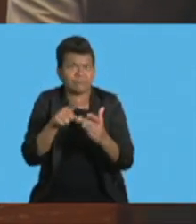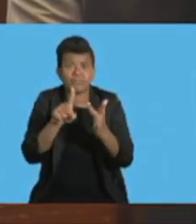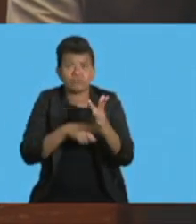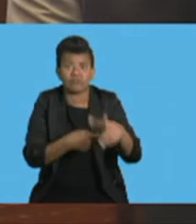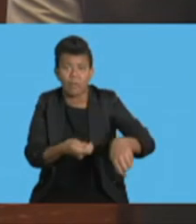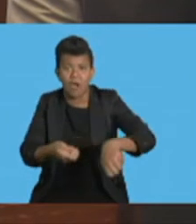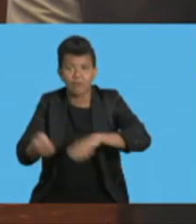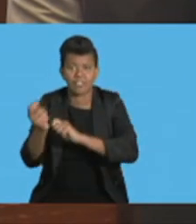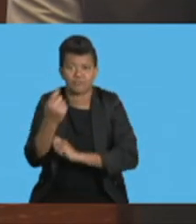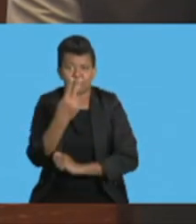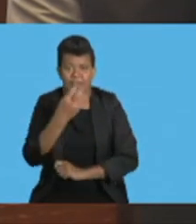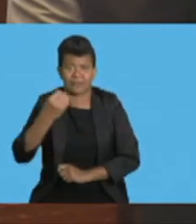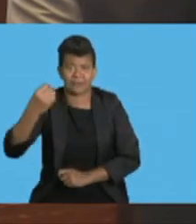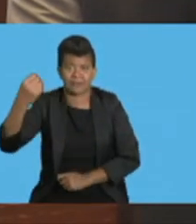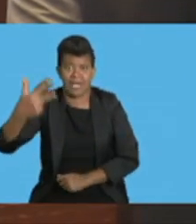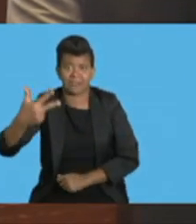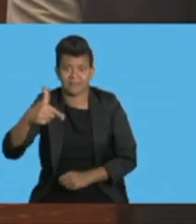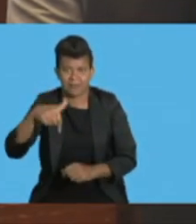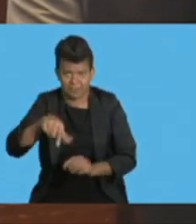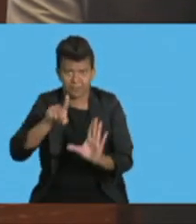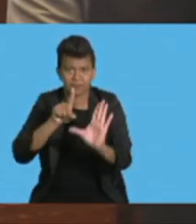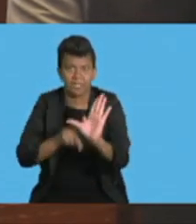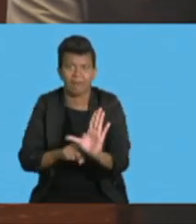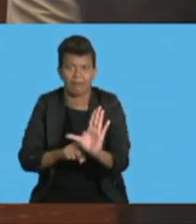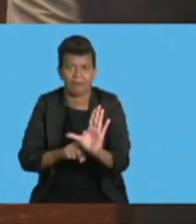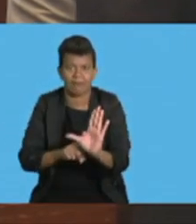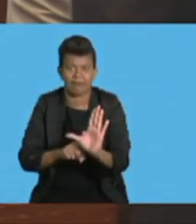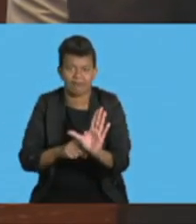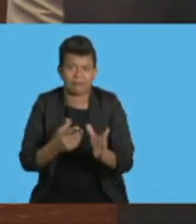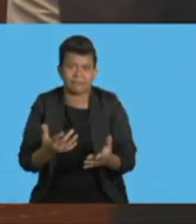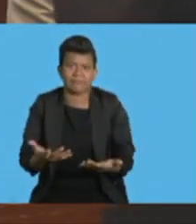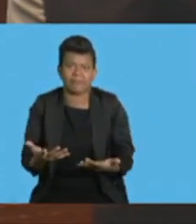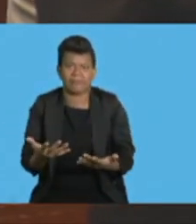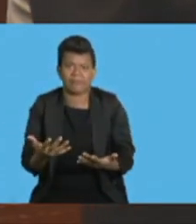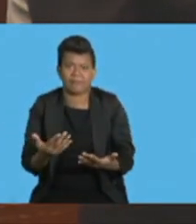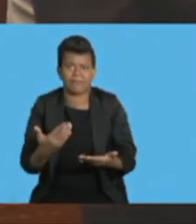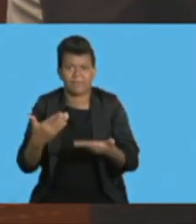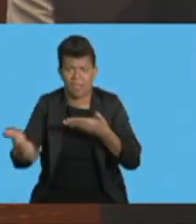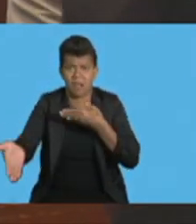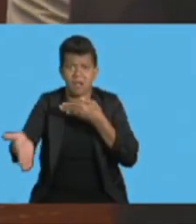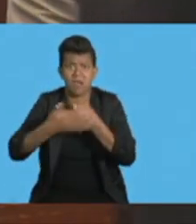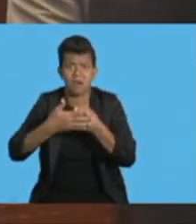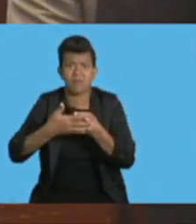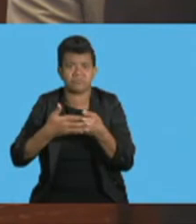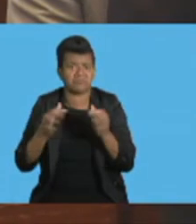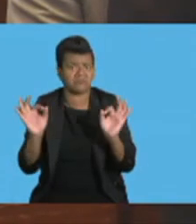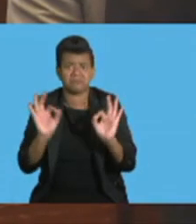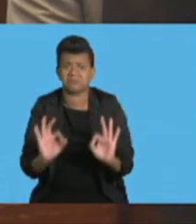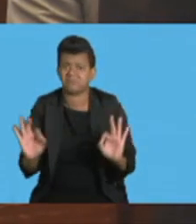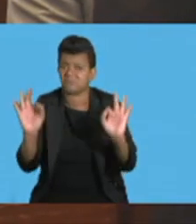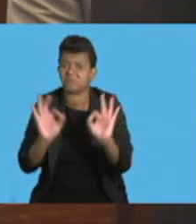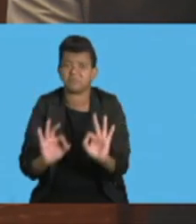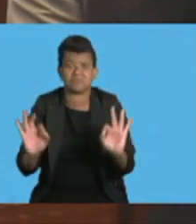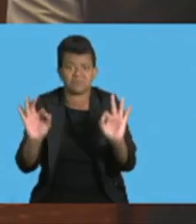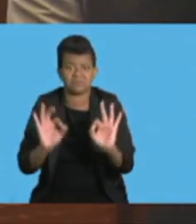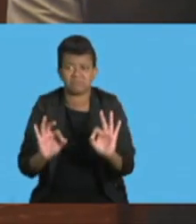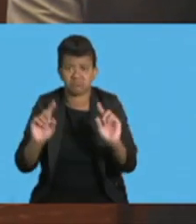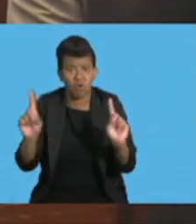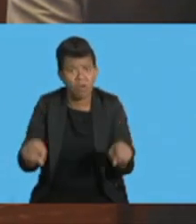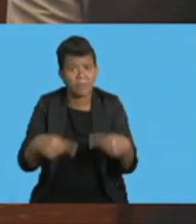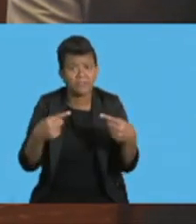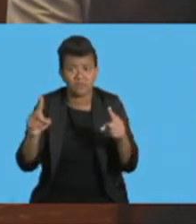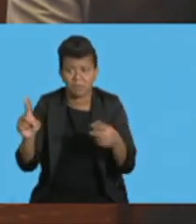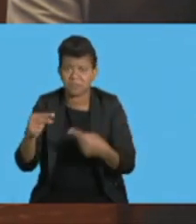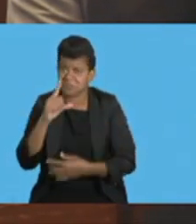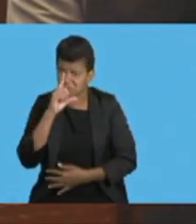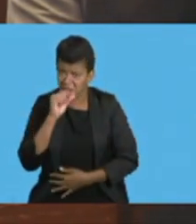30 days from the date of advertisement. At the close of the objection period, the Director of Town and Country Planning will take a decision on conferring the final approval based